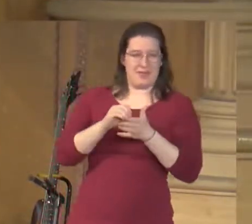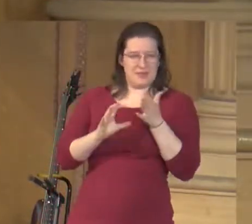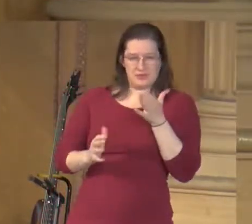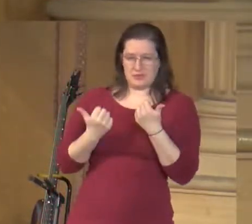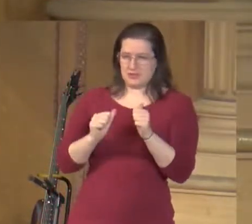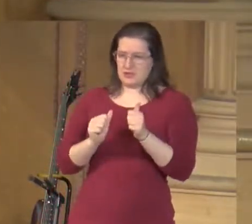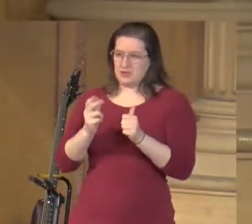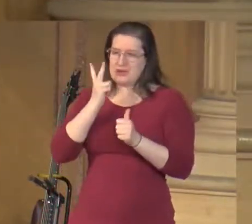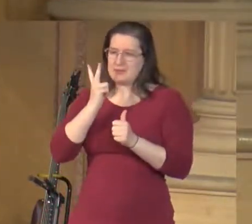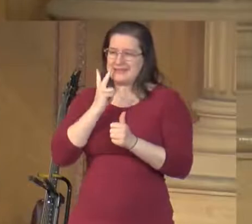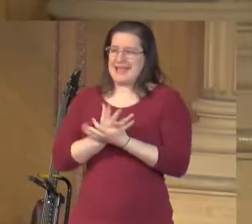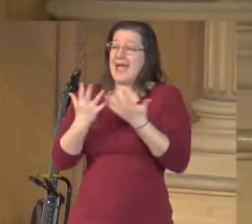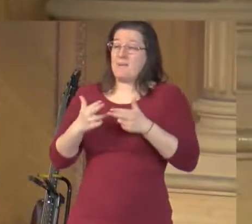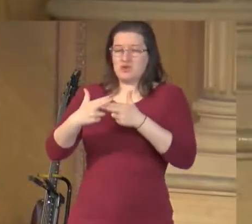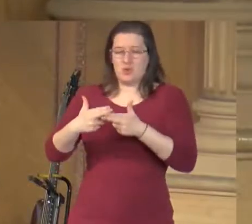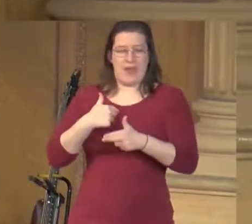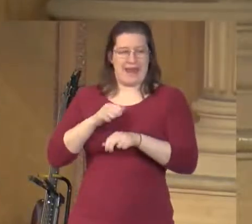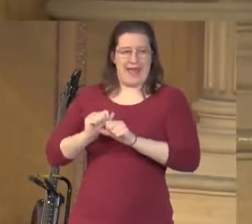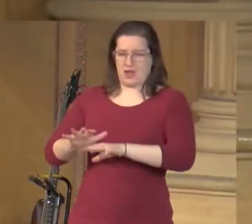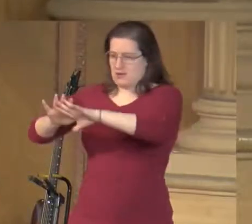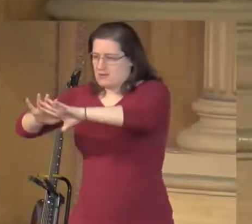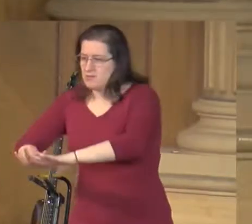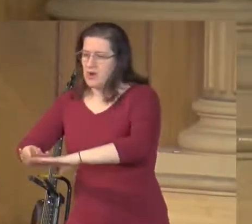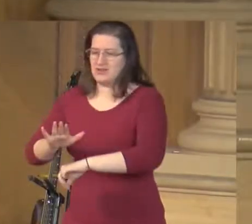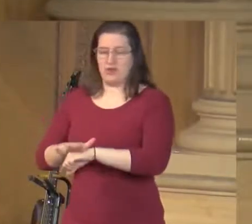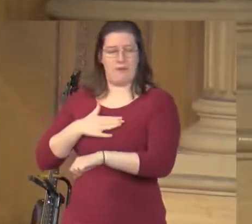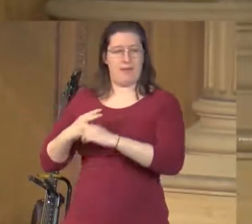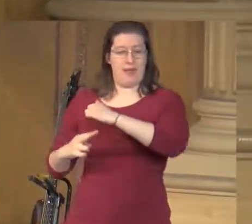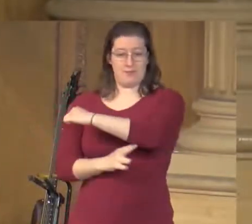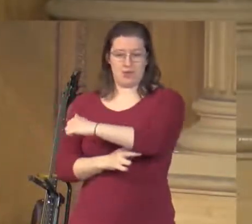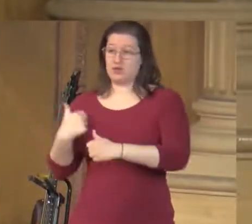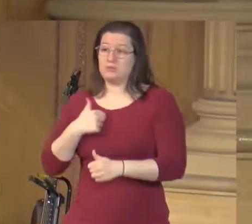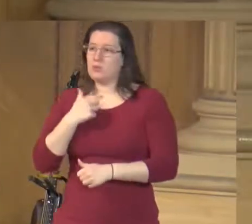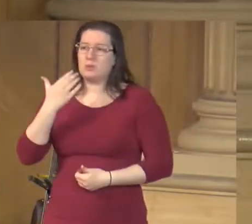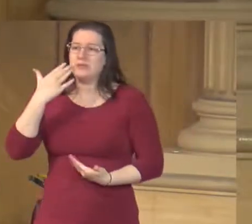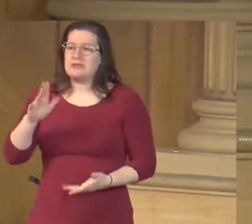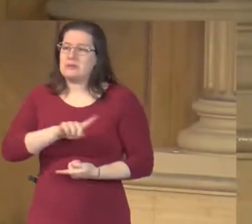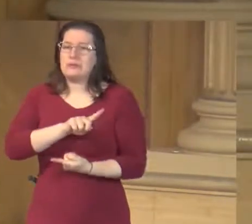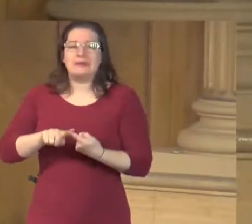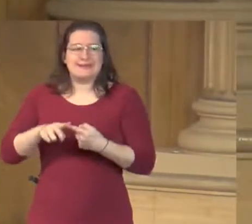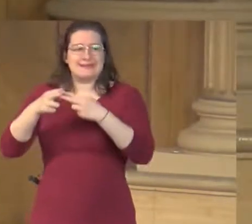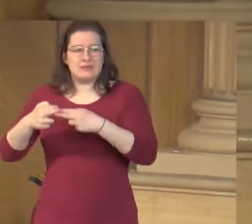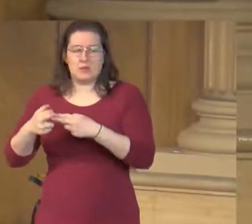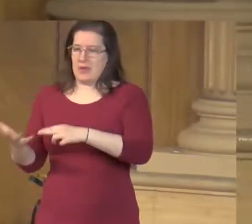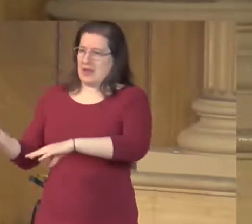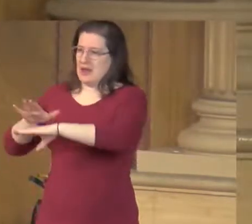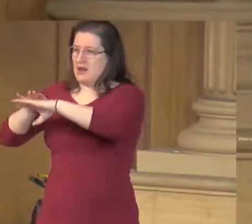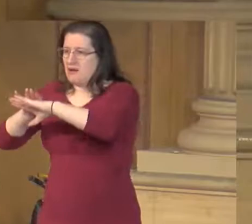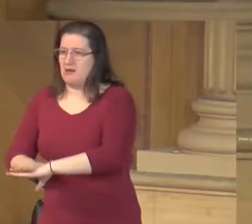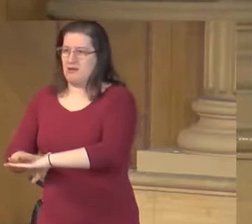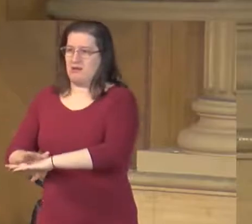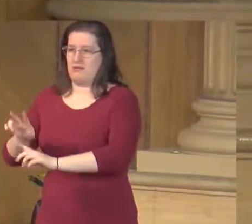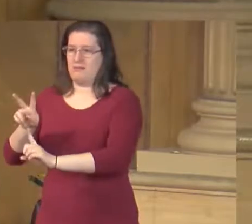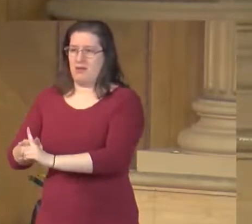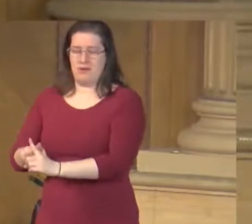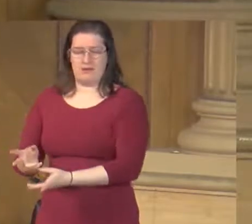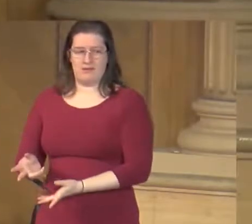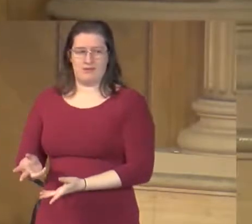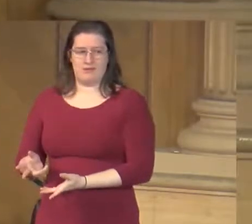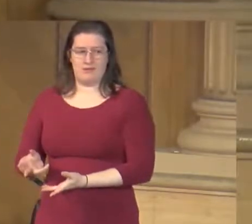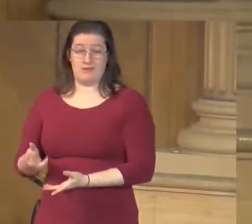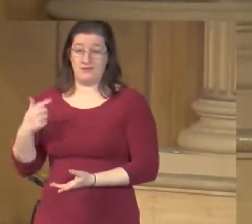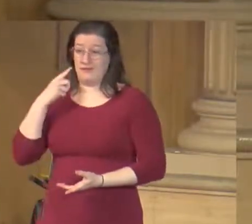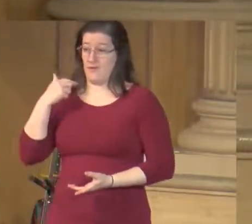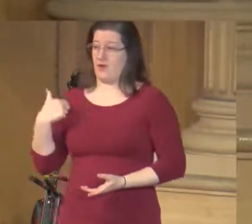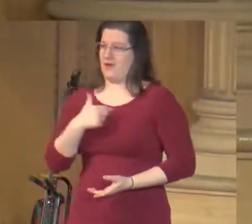much weight those things could take. And we really didn't know until the weight was applied. And for us as Christians, God already